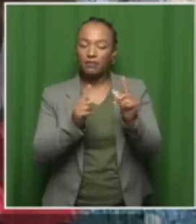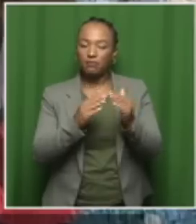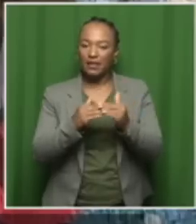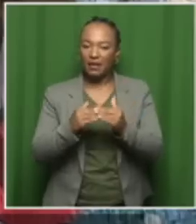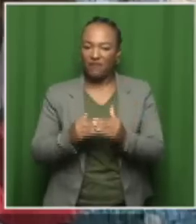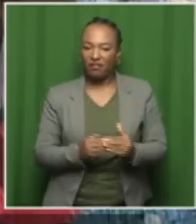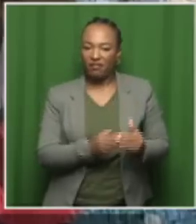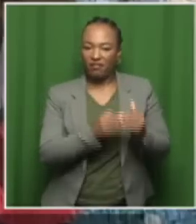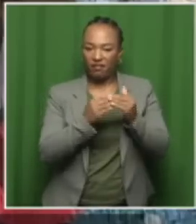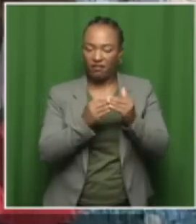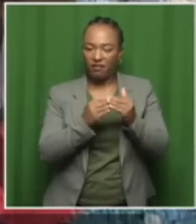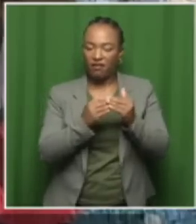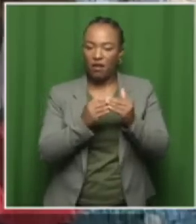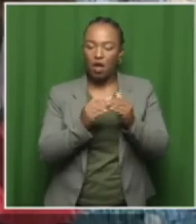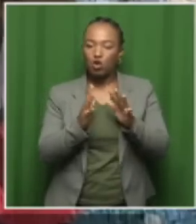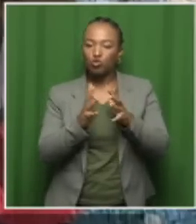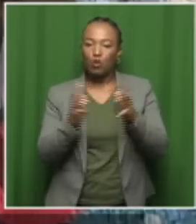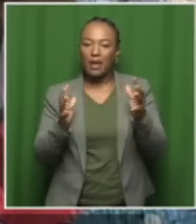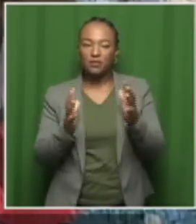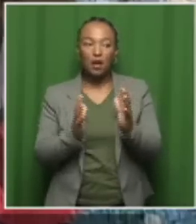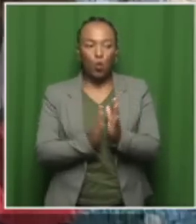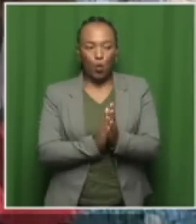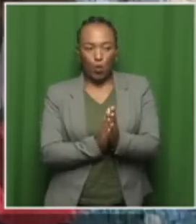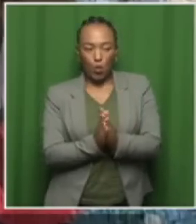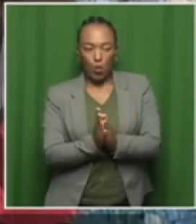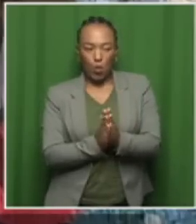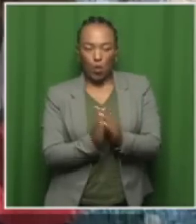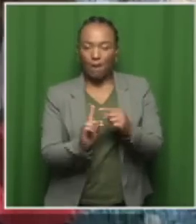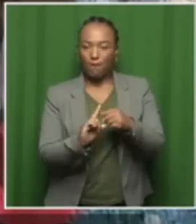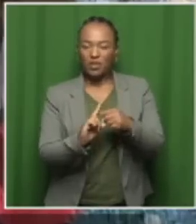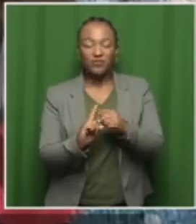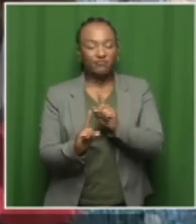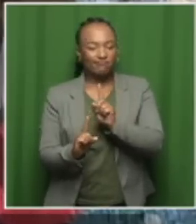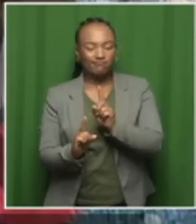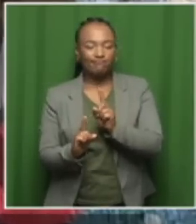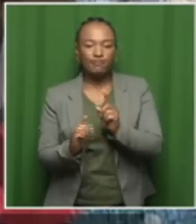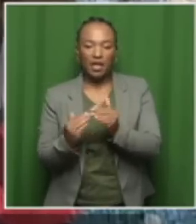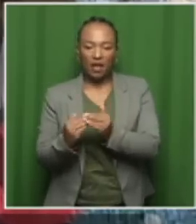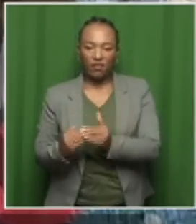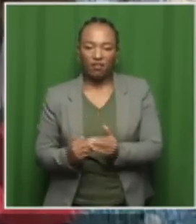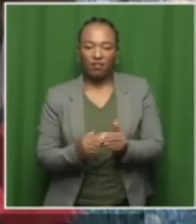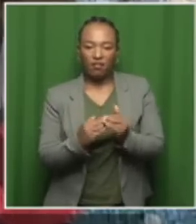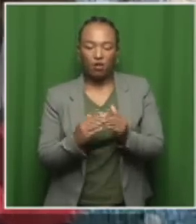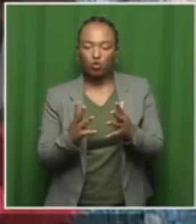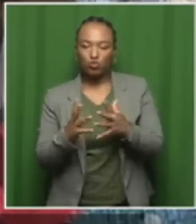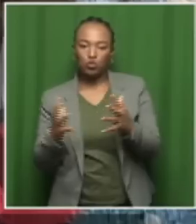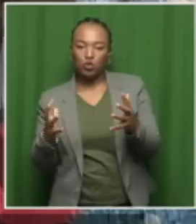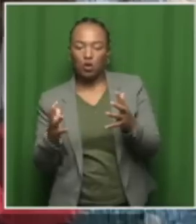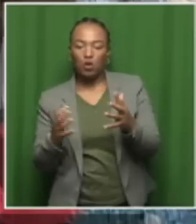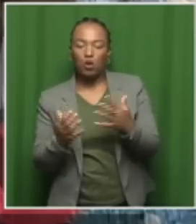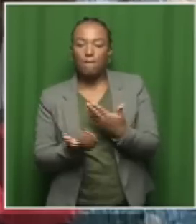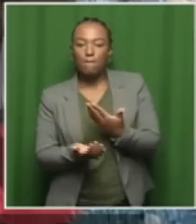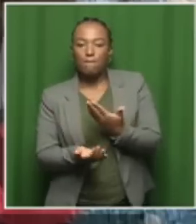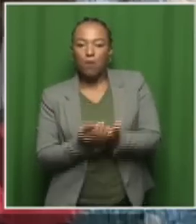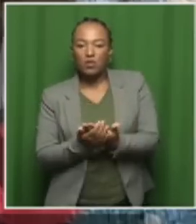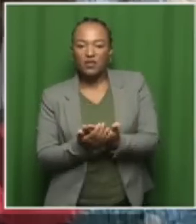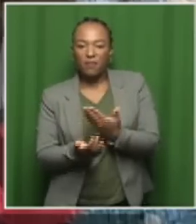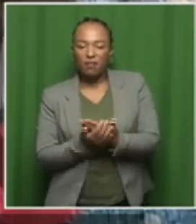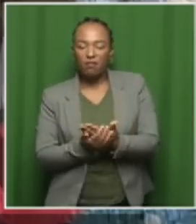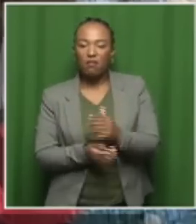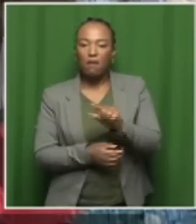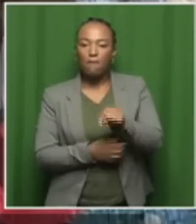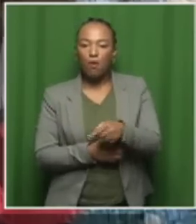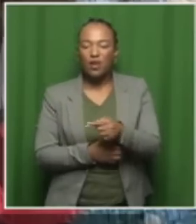being overly optimistic in that regard. The most one is looking for is another 0.5% cut in interest